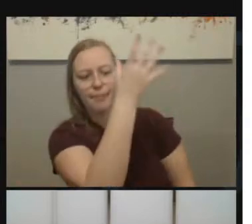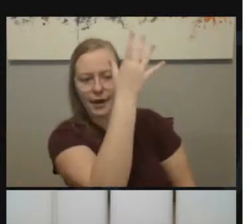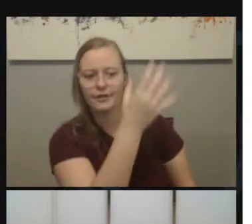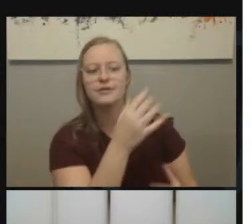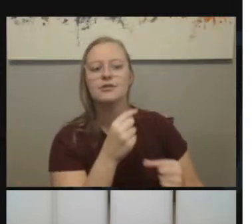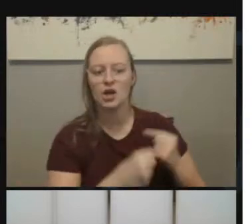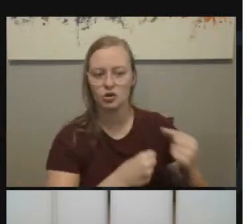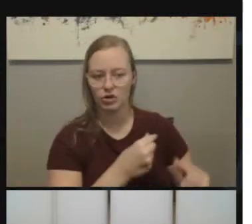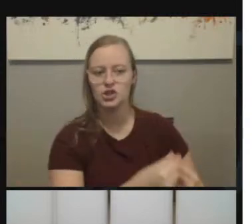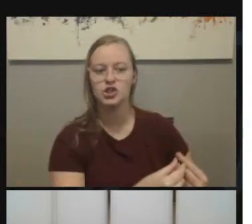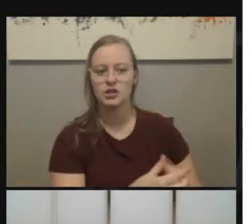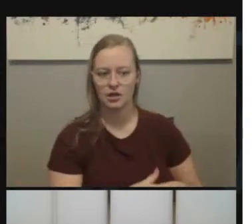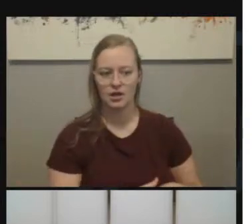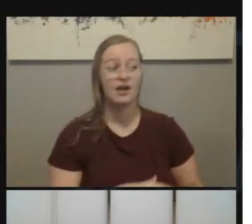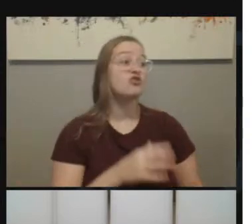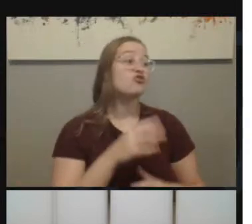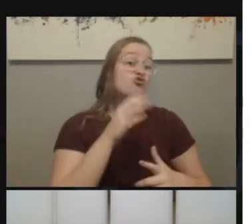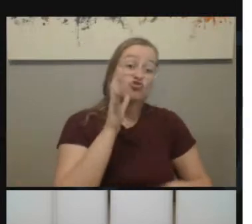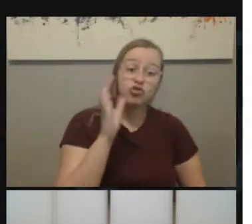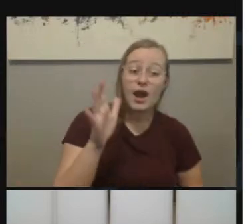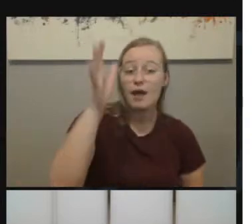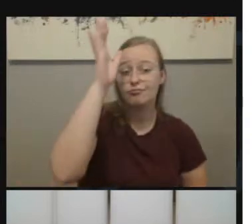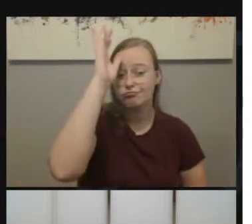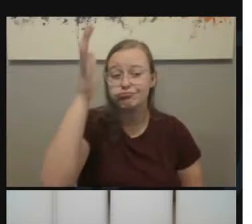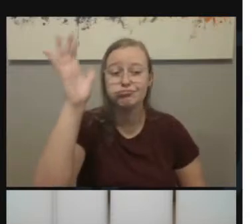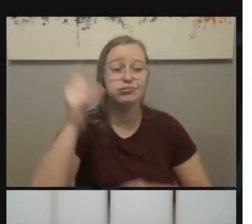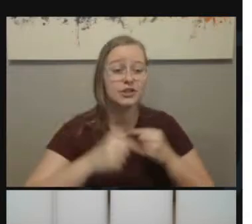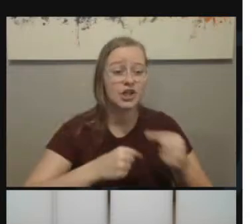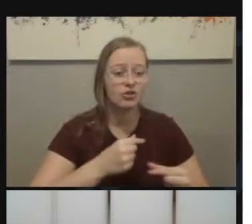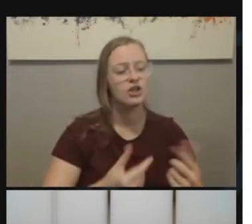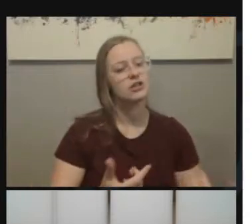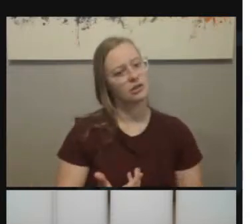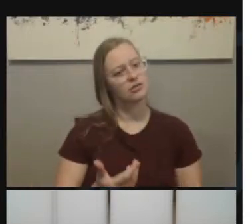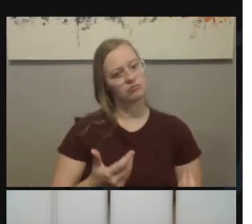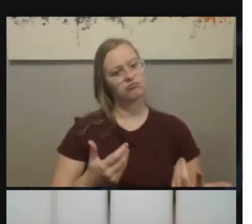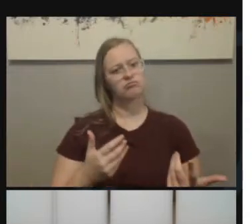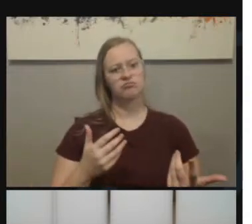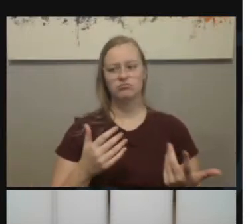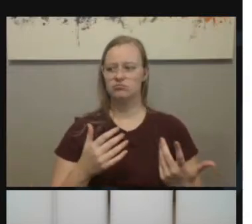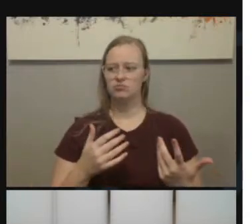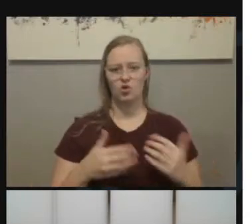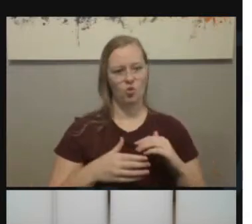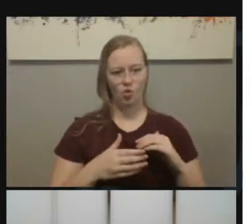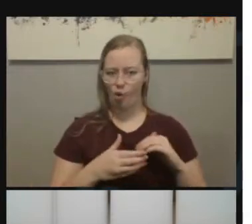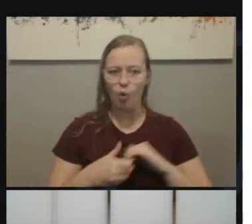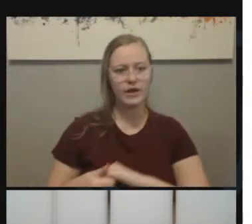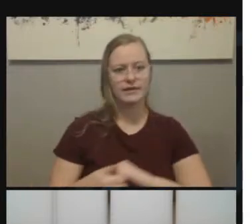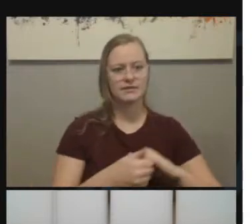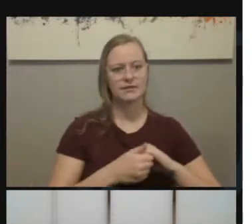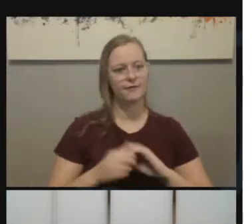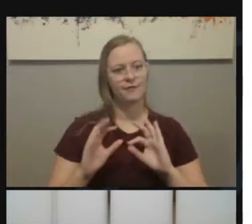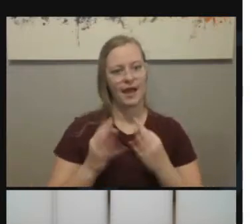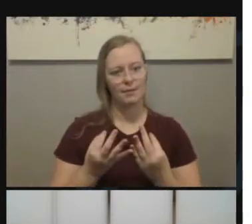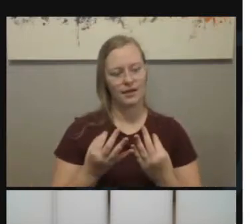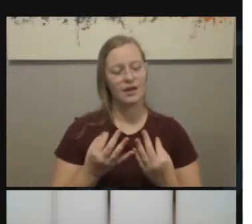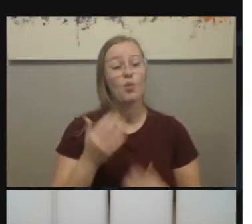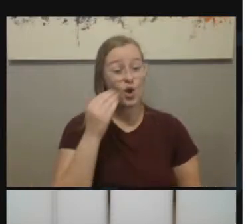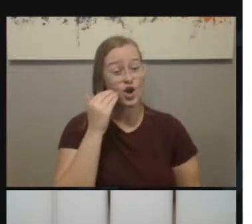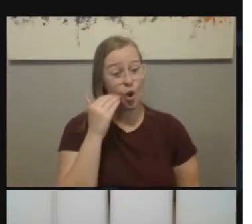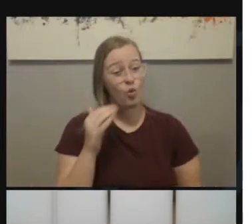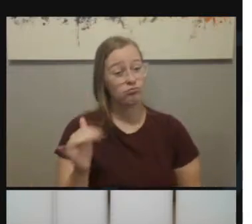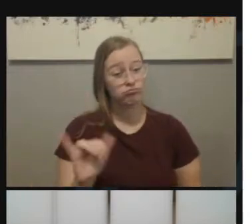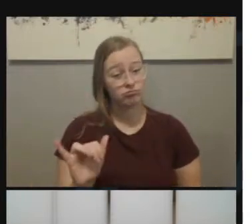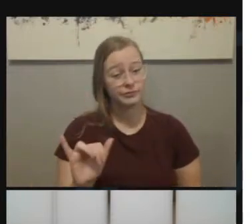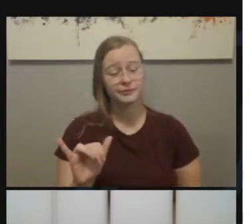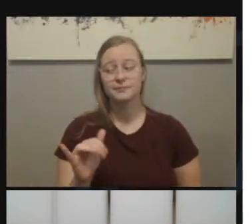generation and their grandparents' generation. It was a cohesive family. We know that too. They remained, for